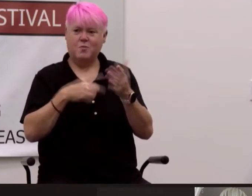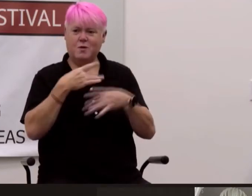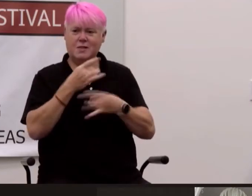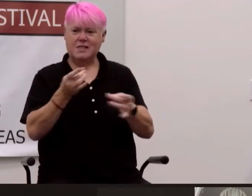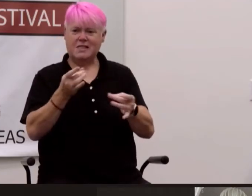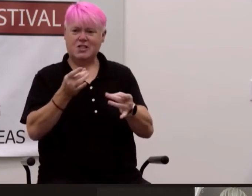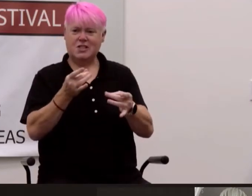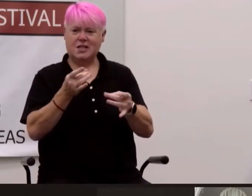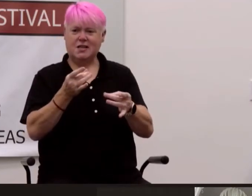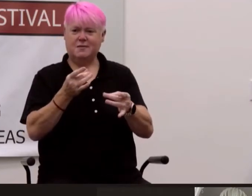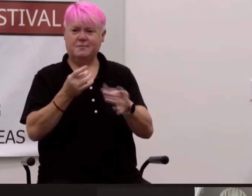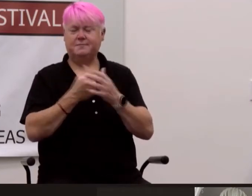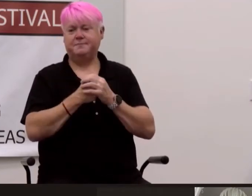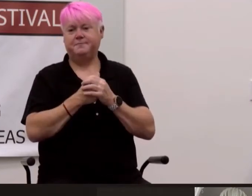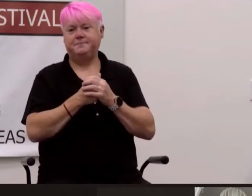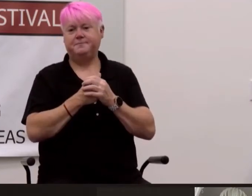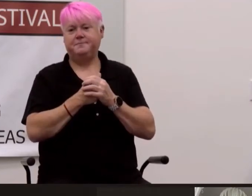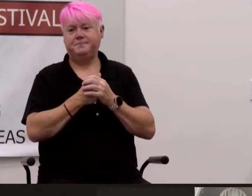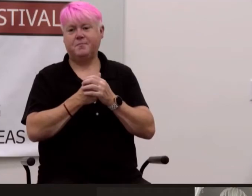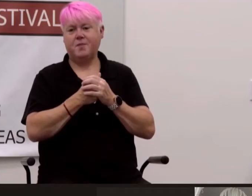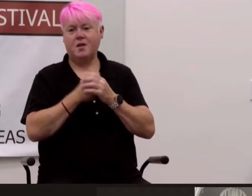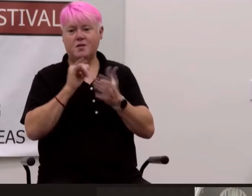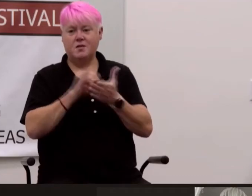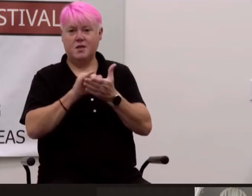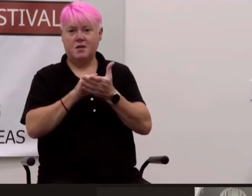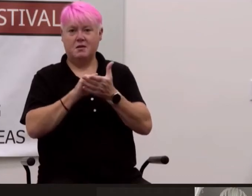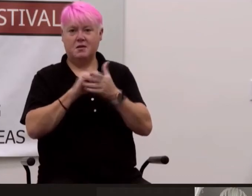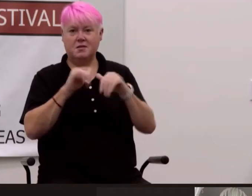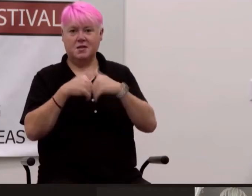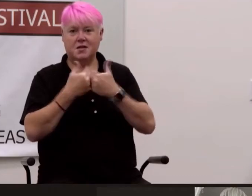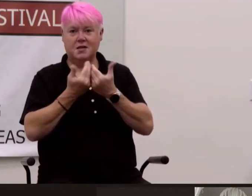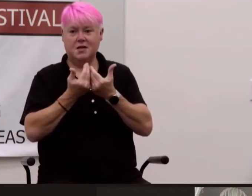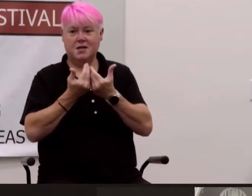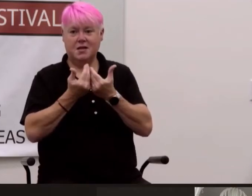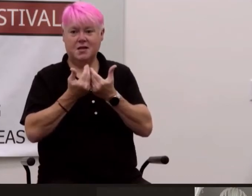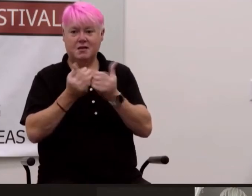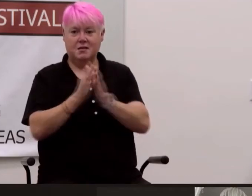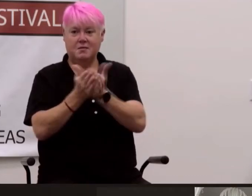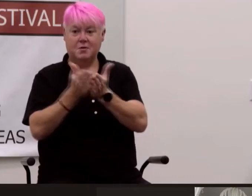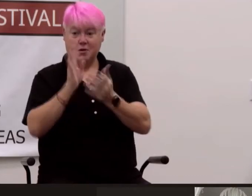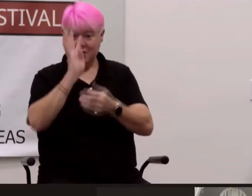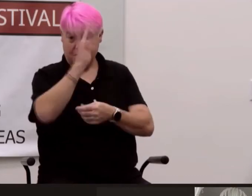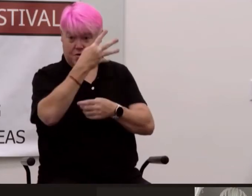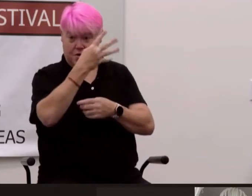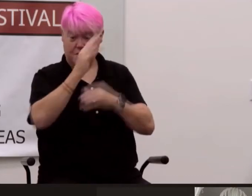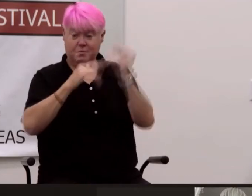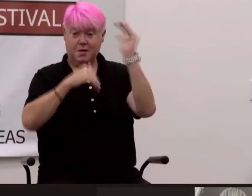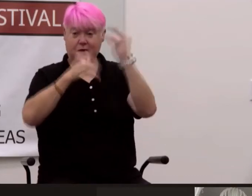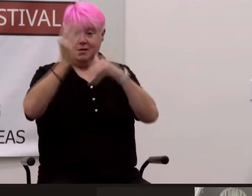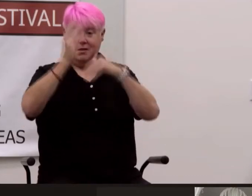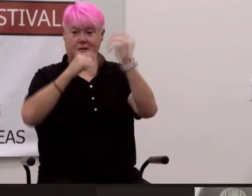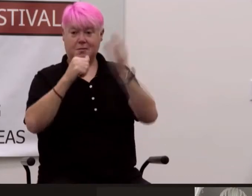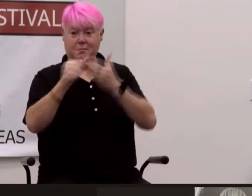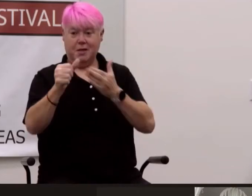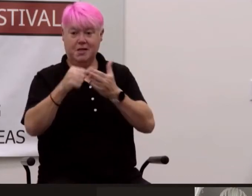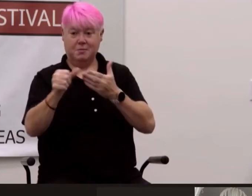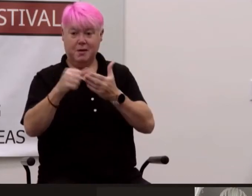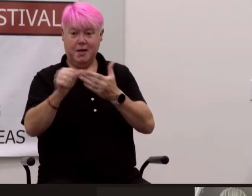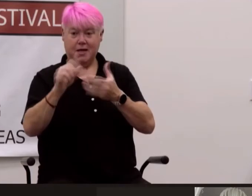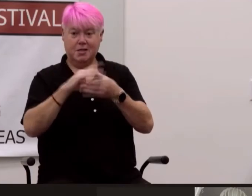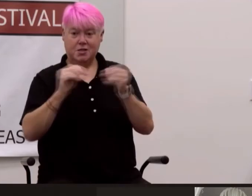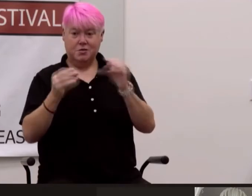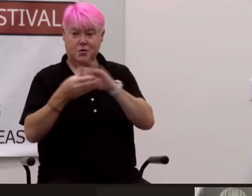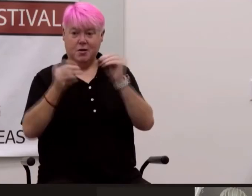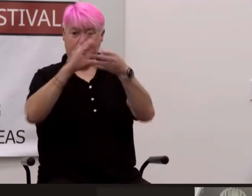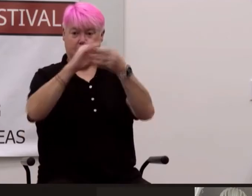So, and so that's how the book got created. We built it page by page, story by story, recipe by